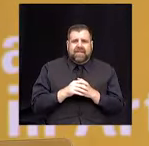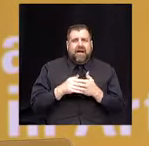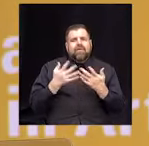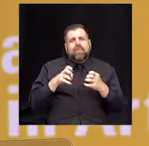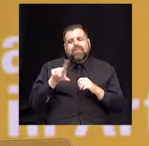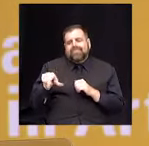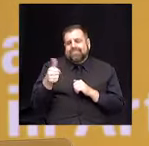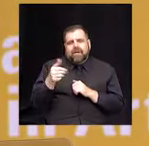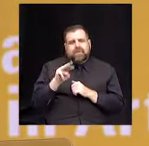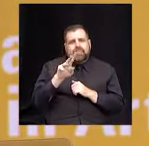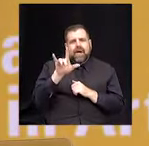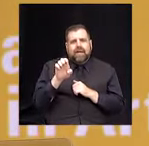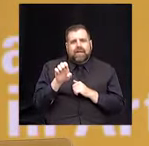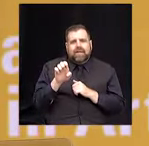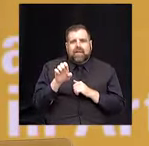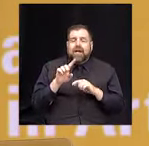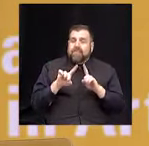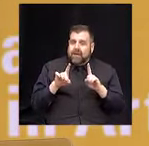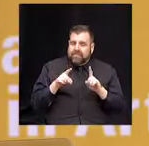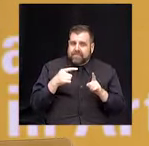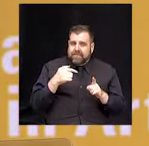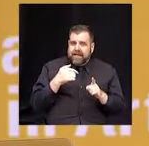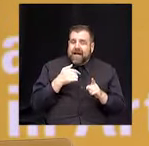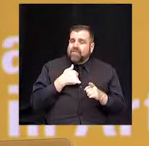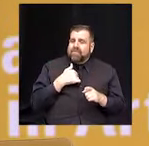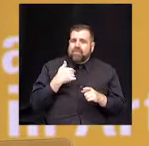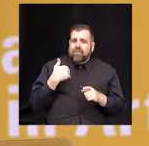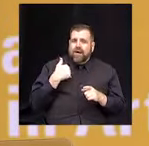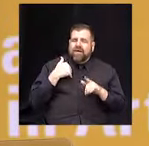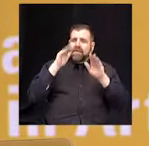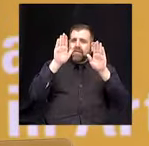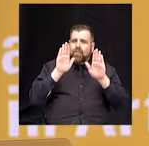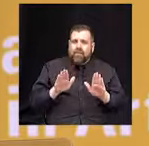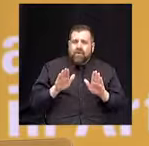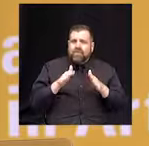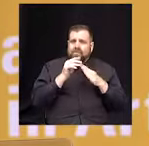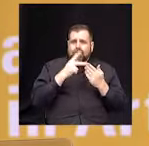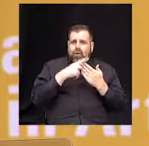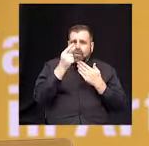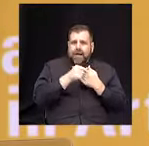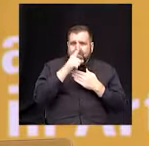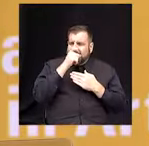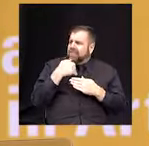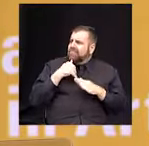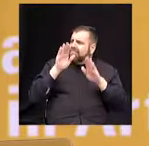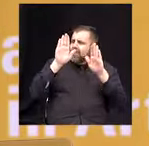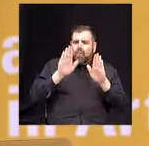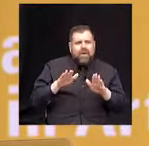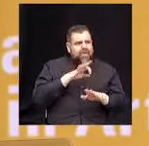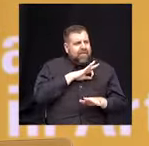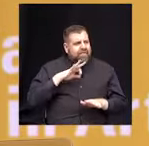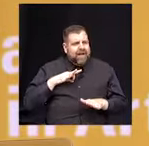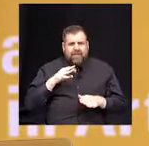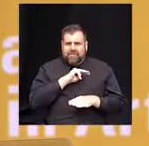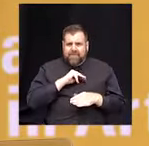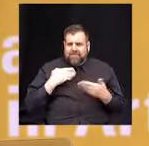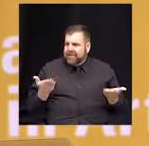I did not recognize that our fine programs are led by the outstanding faculty members who have joined us